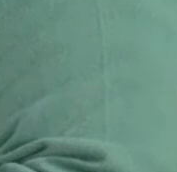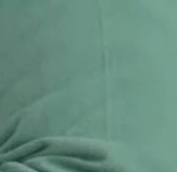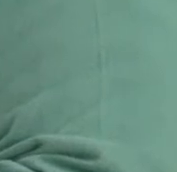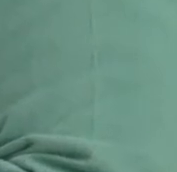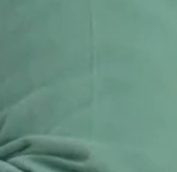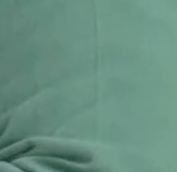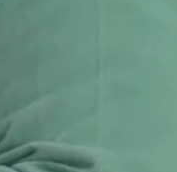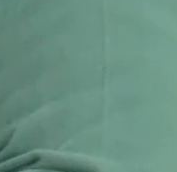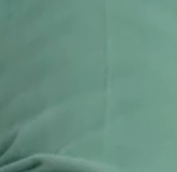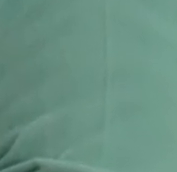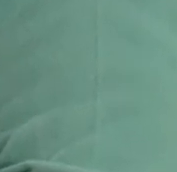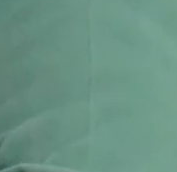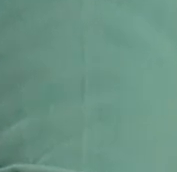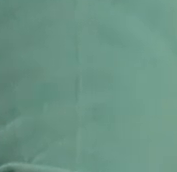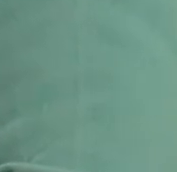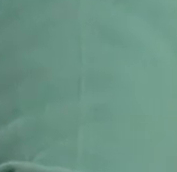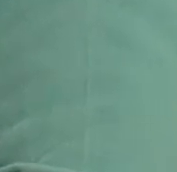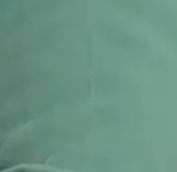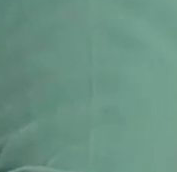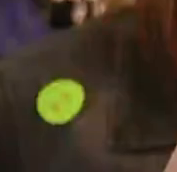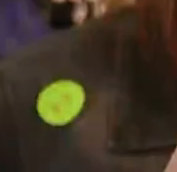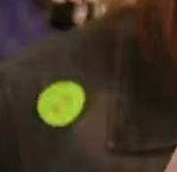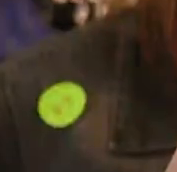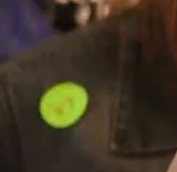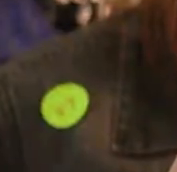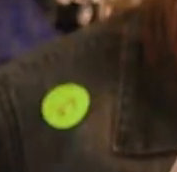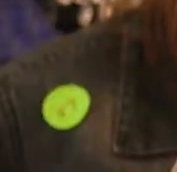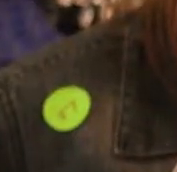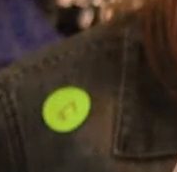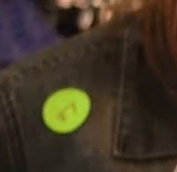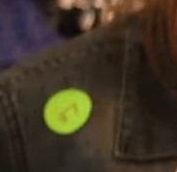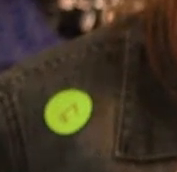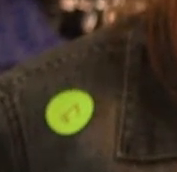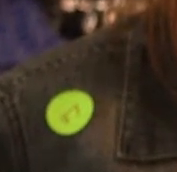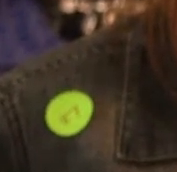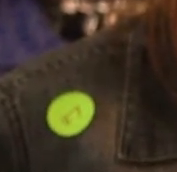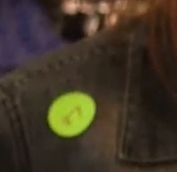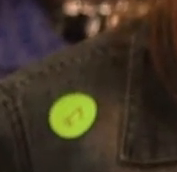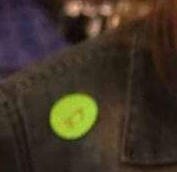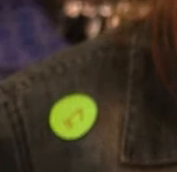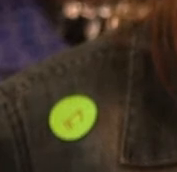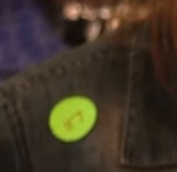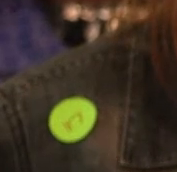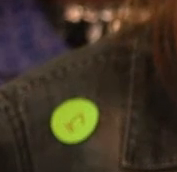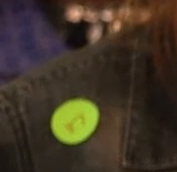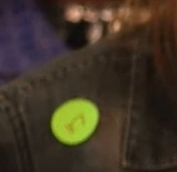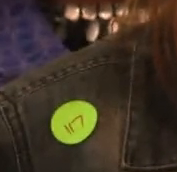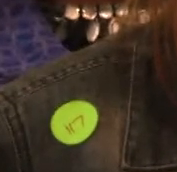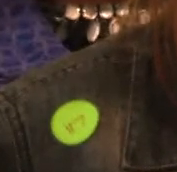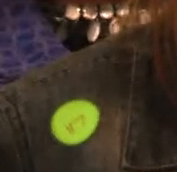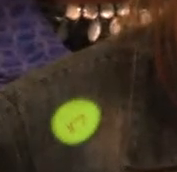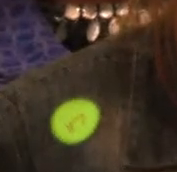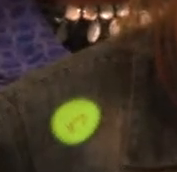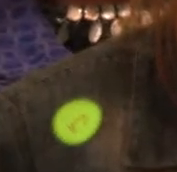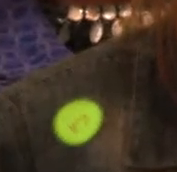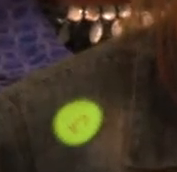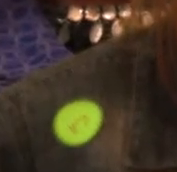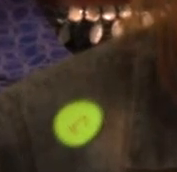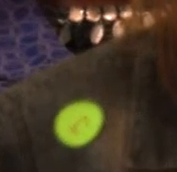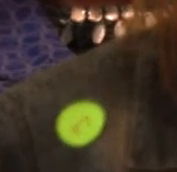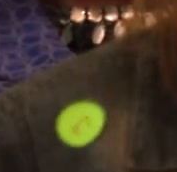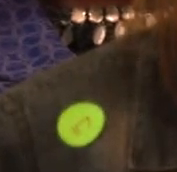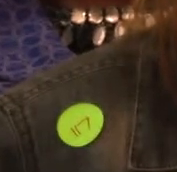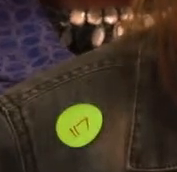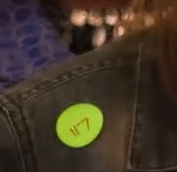that he thought about when considering this bill is the problems in the townships there's